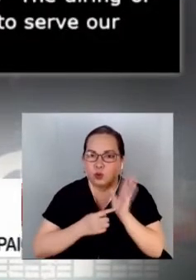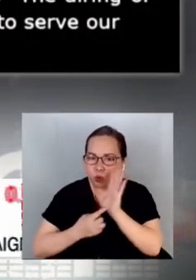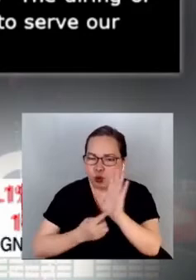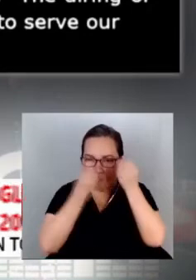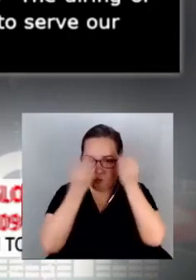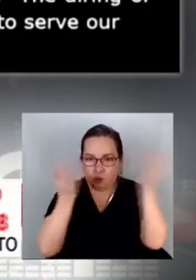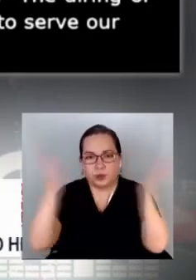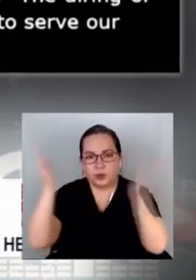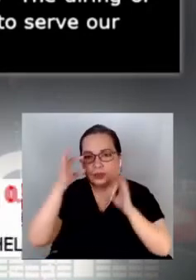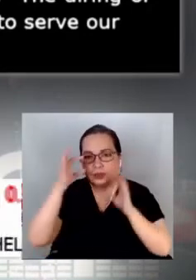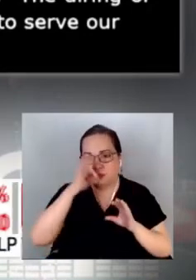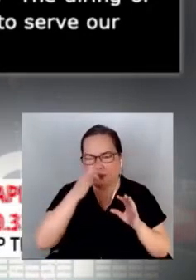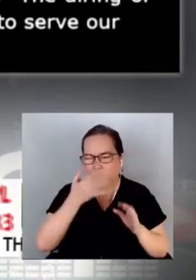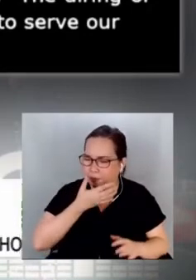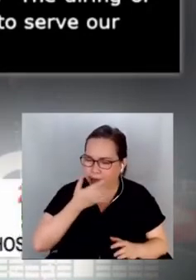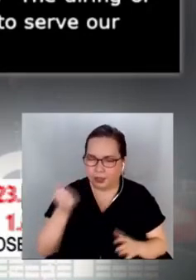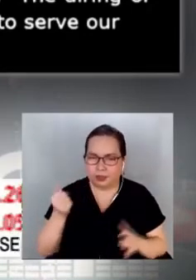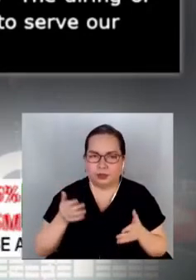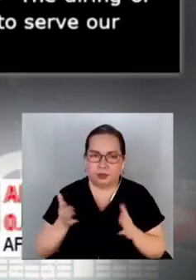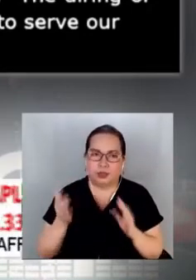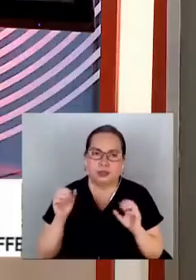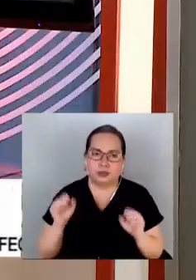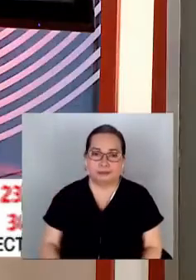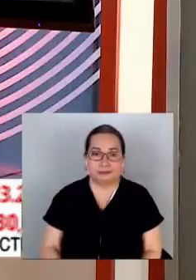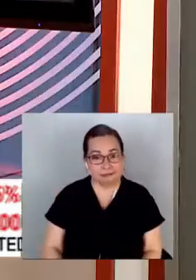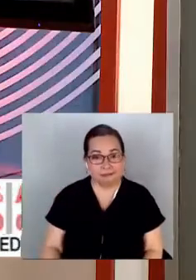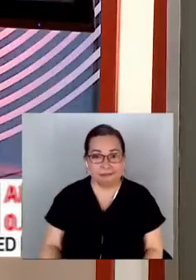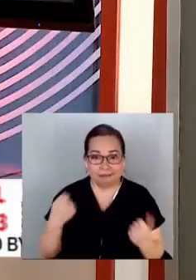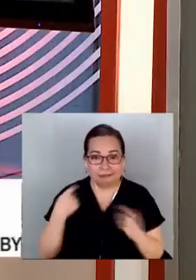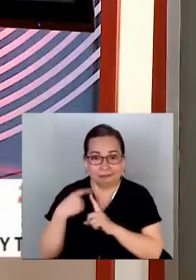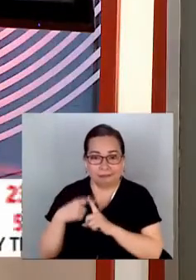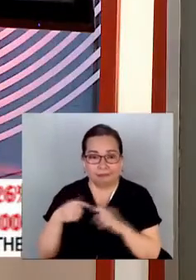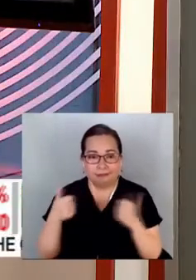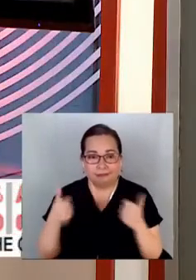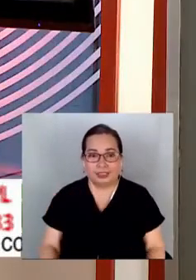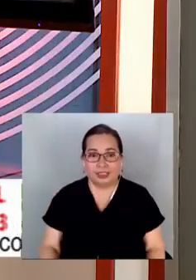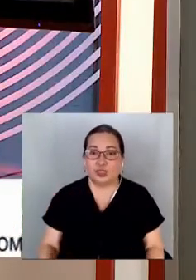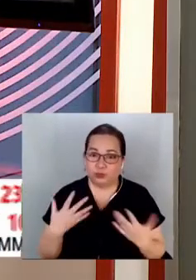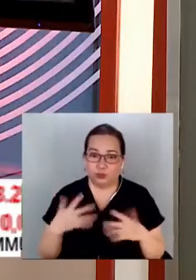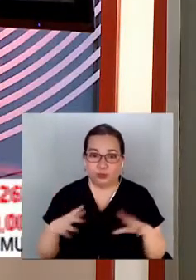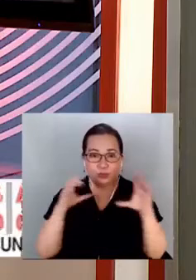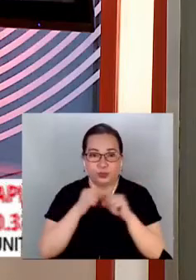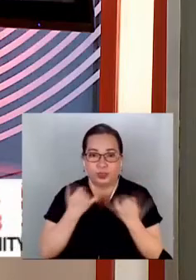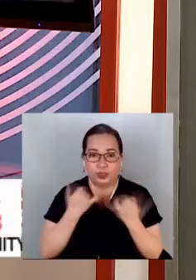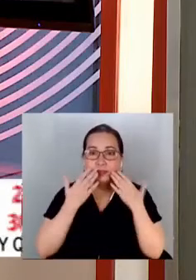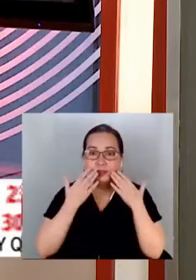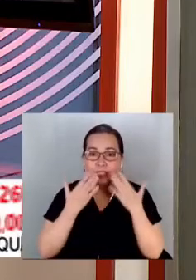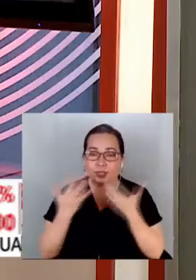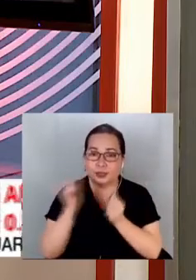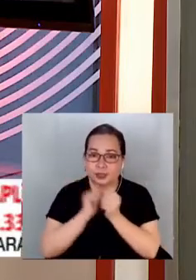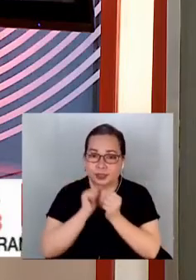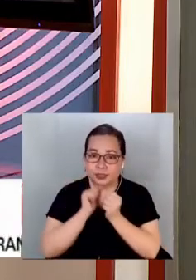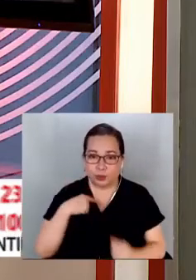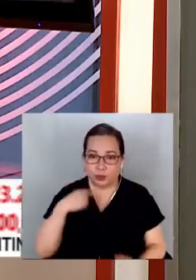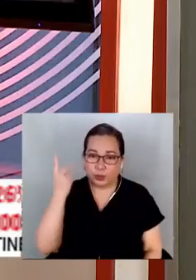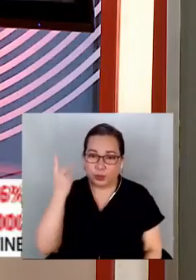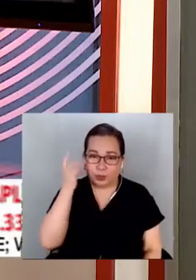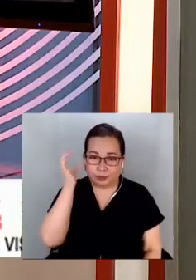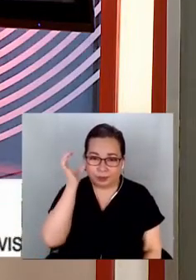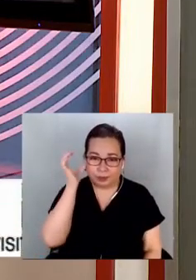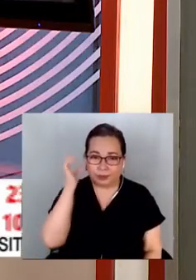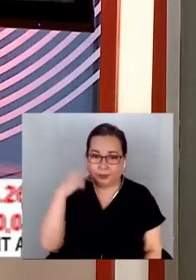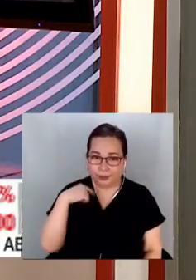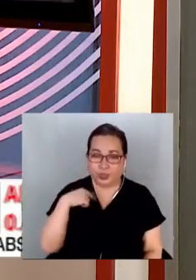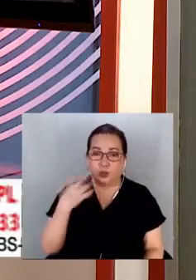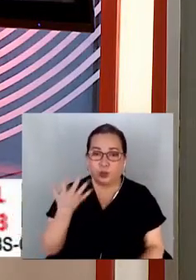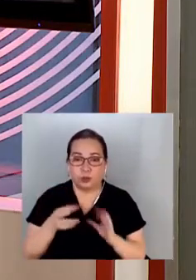the best way possible. Good news. And that'll do it for today. Thank you for joining us. I'm Permina Constantino. If you